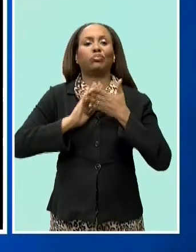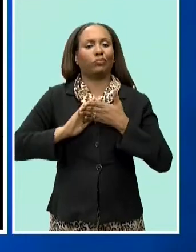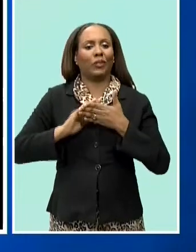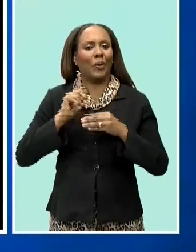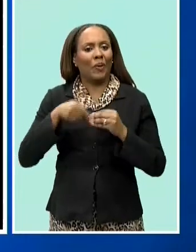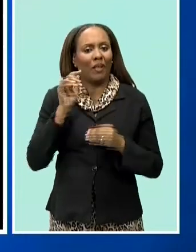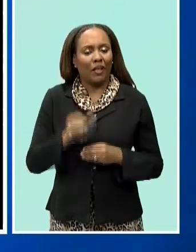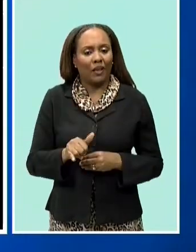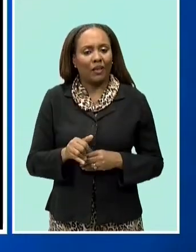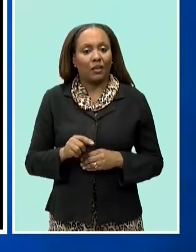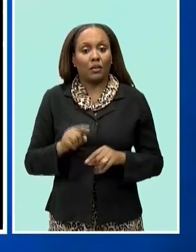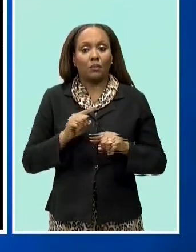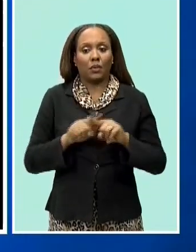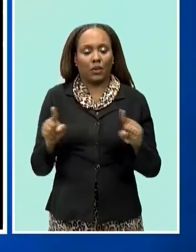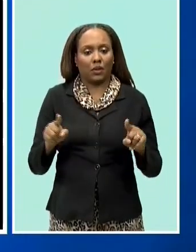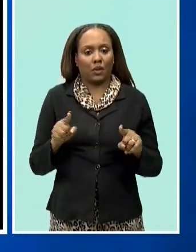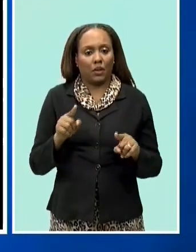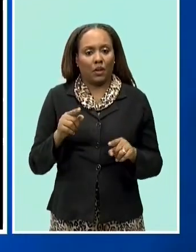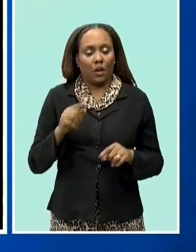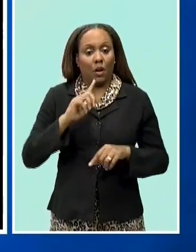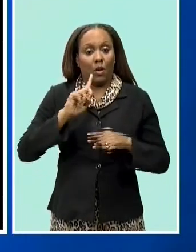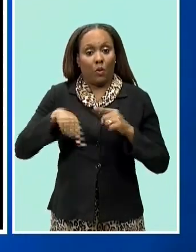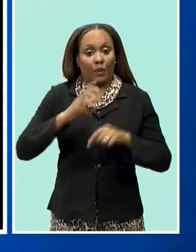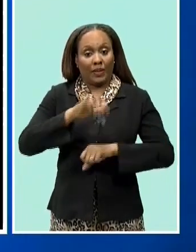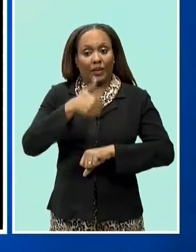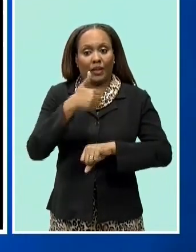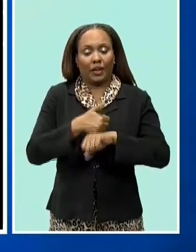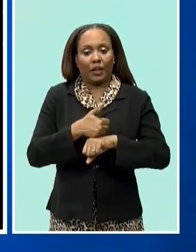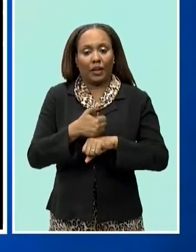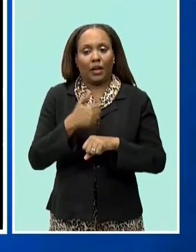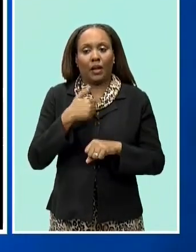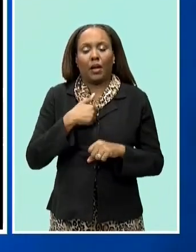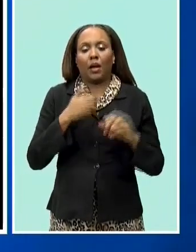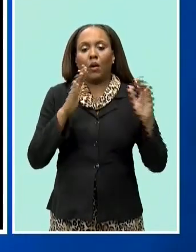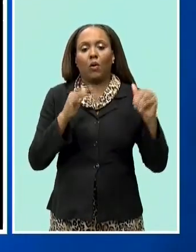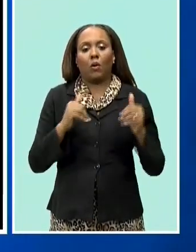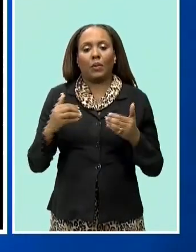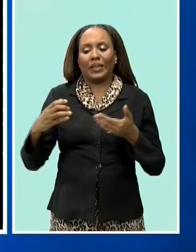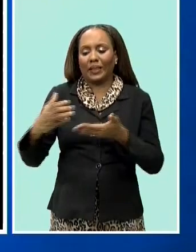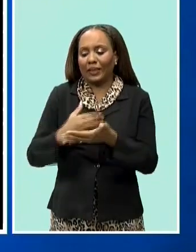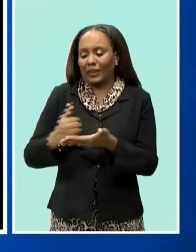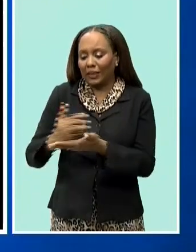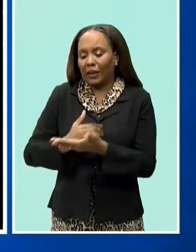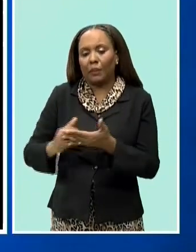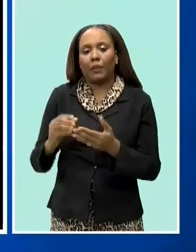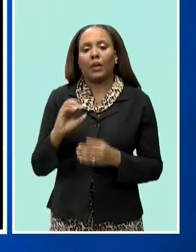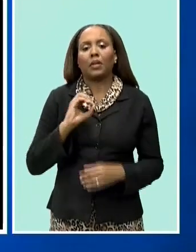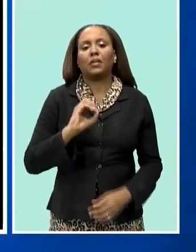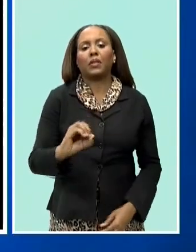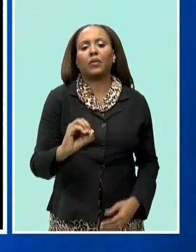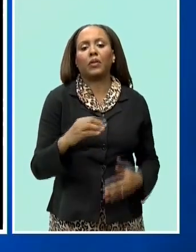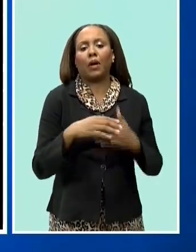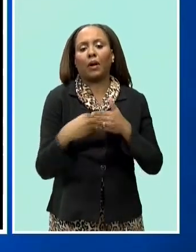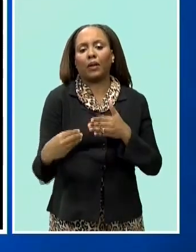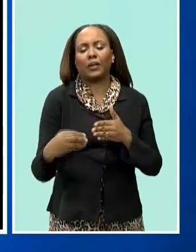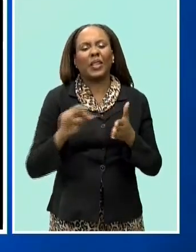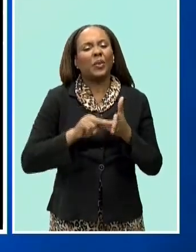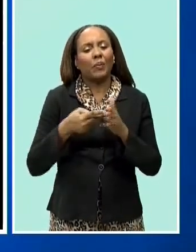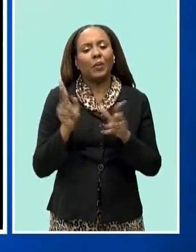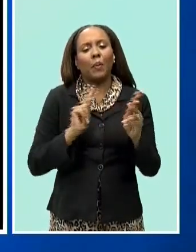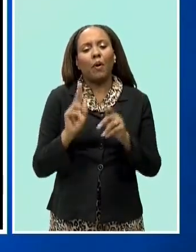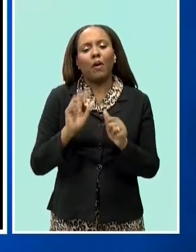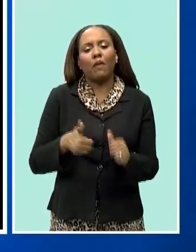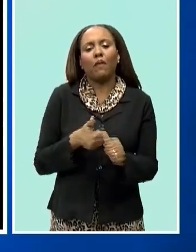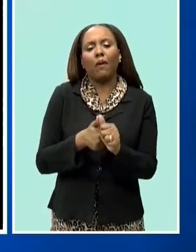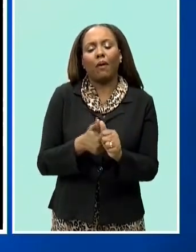happy if when all this thing is in place that we collect zero. It means everybody is complying with the law. So the